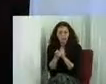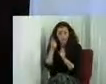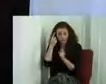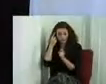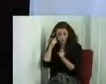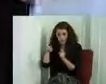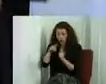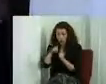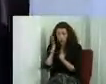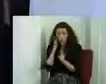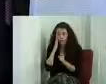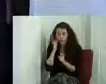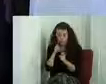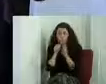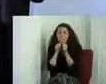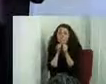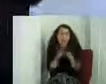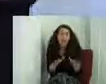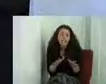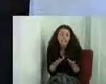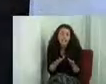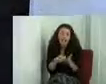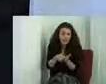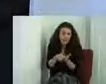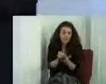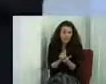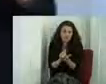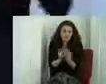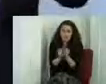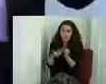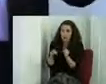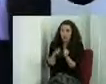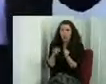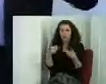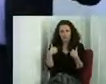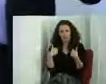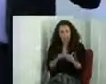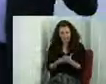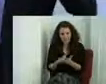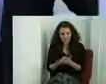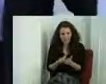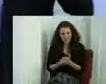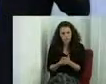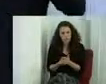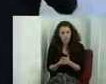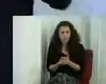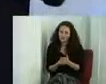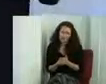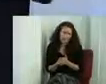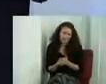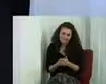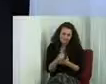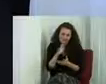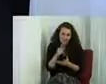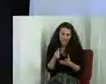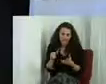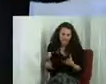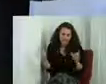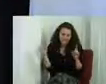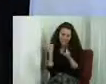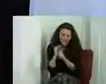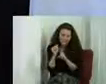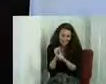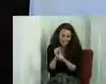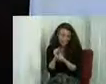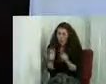know that you were being blessed and that God was present with you, you would have financial resources out of the wahoozle, that there would be no